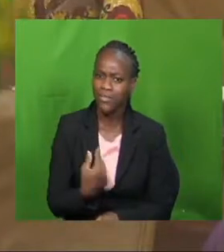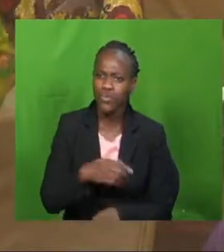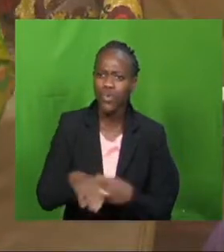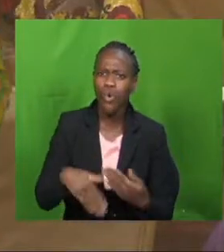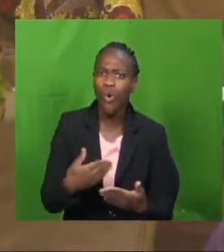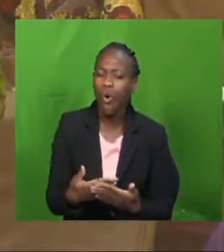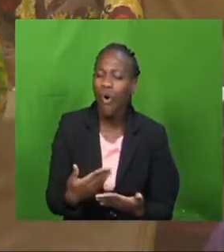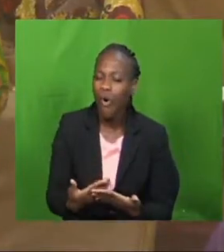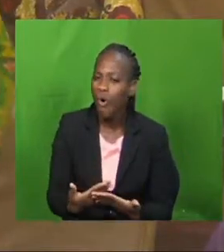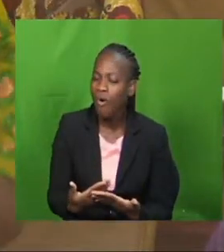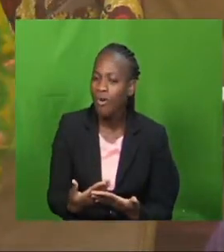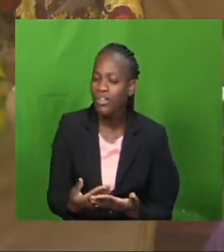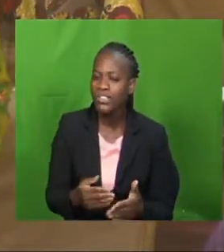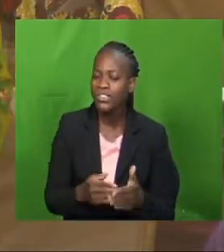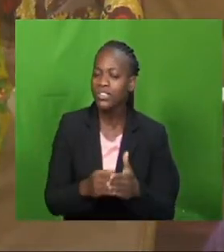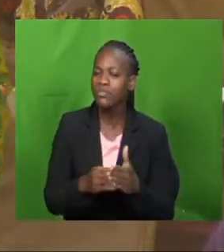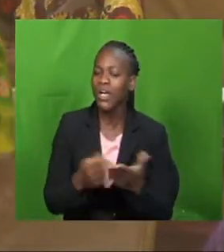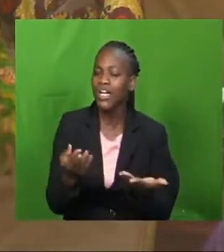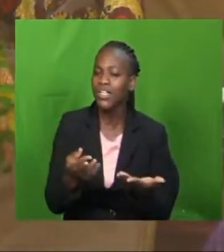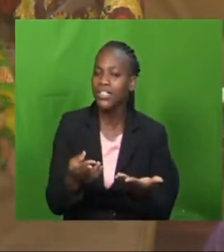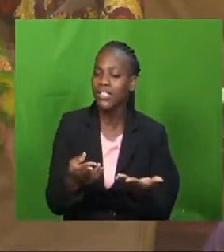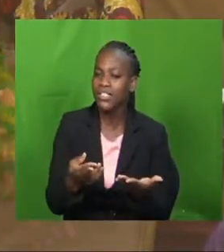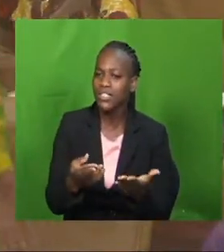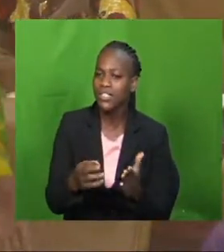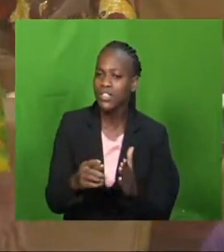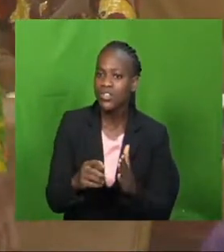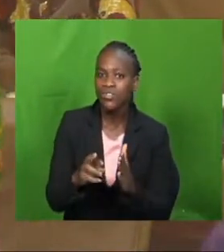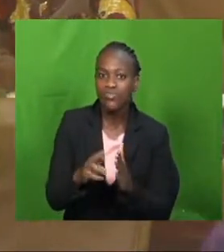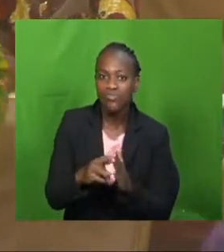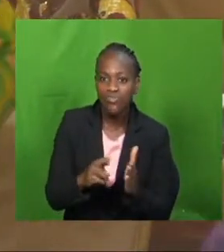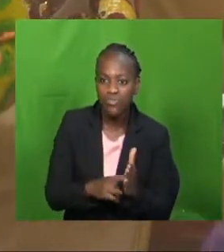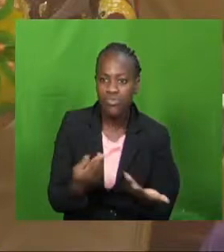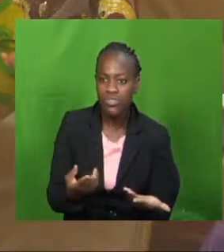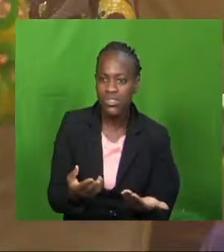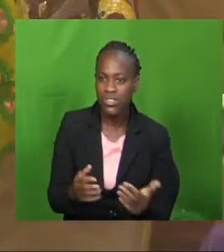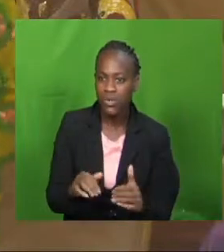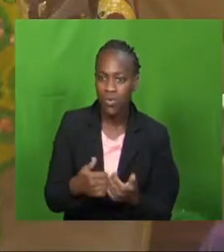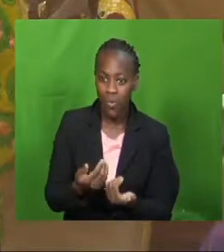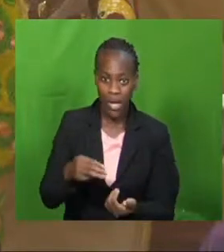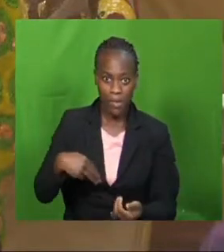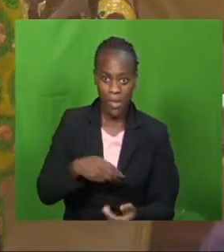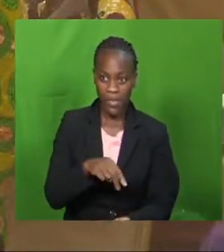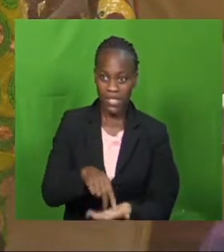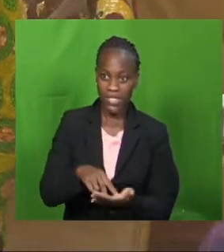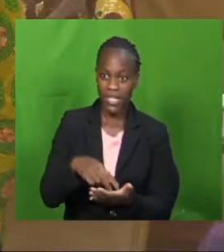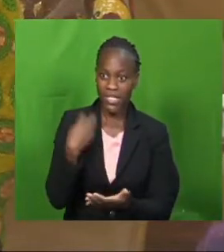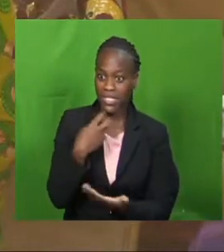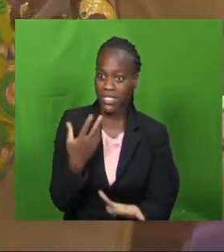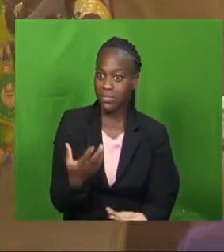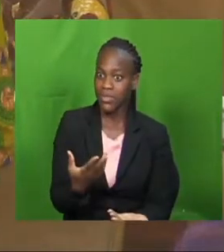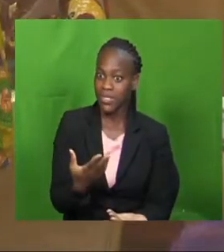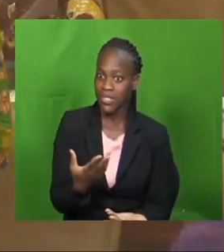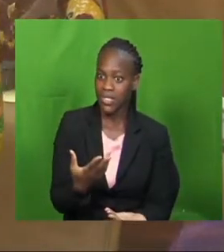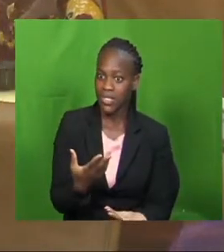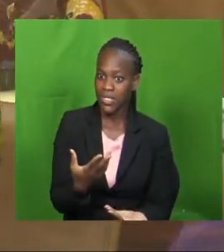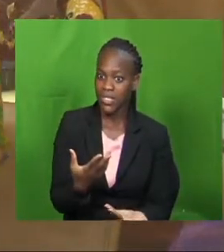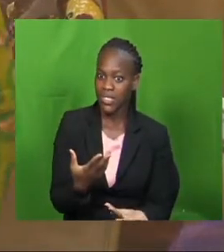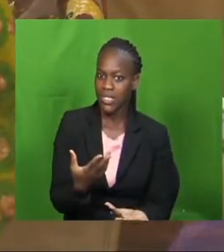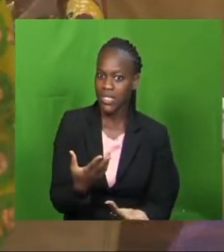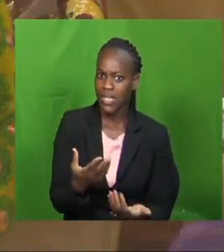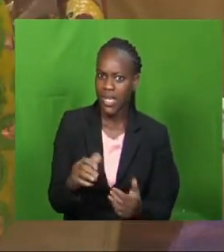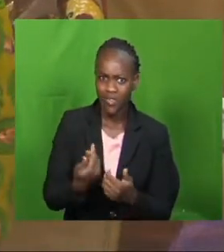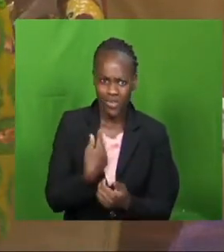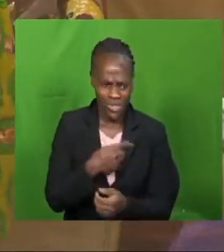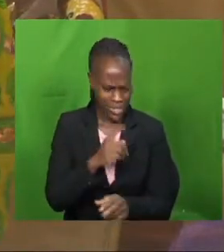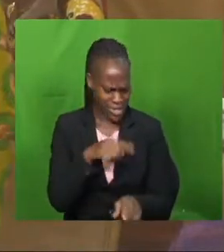seat, how does he know that he doesn't have a report? Speaker, this is unfair. When a member gets up to speak, he's so undermining. Honorable